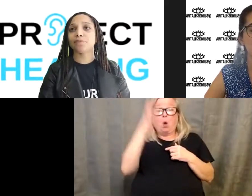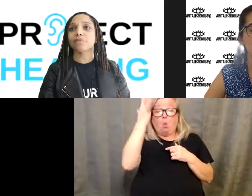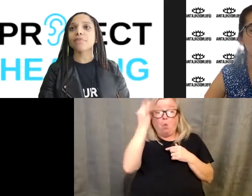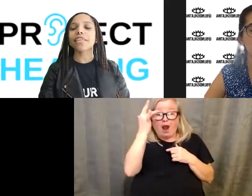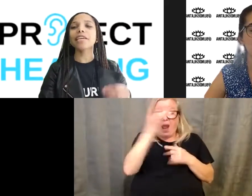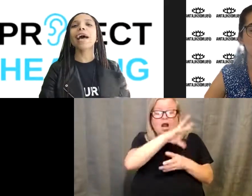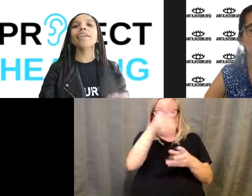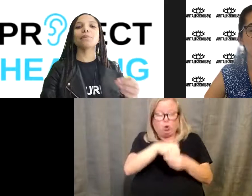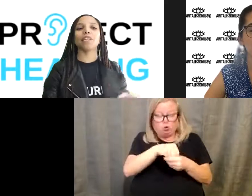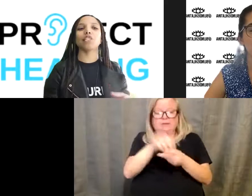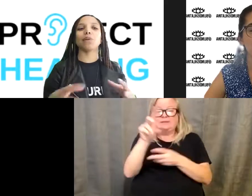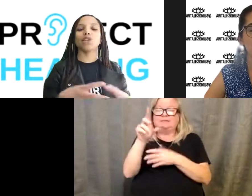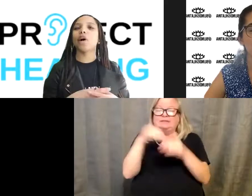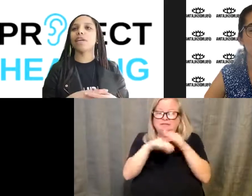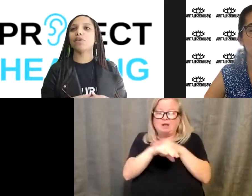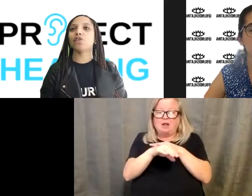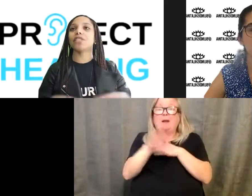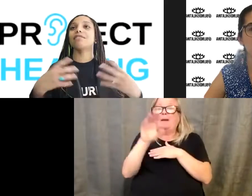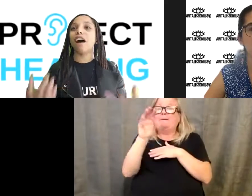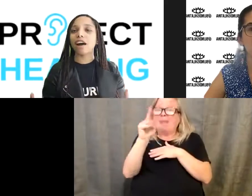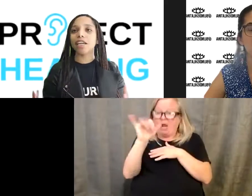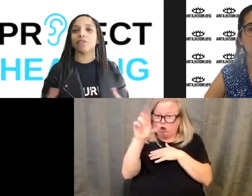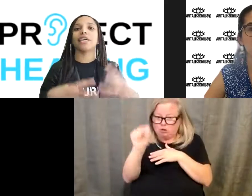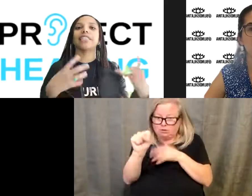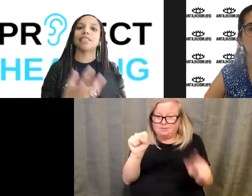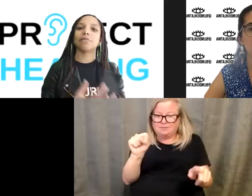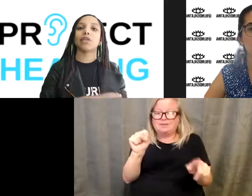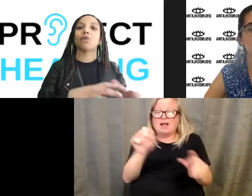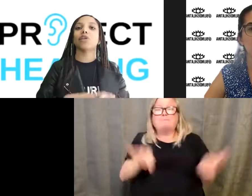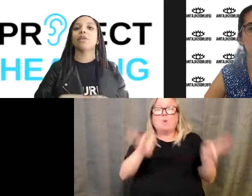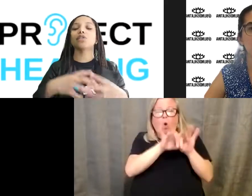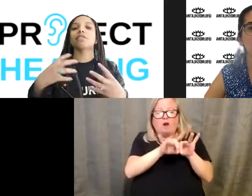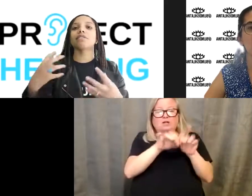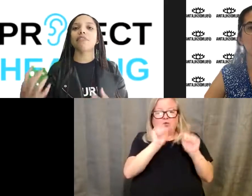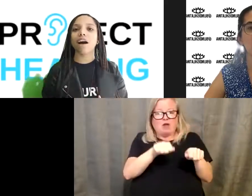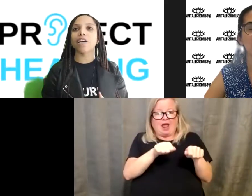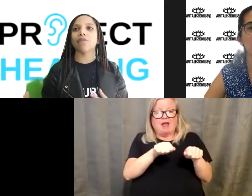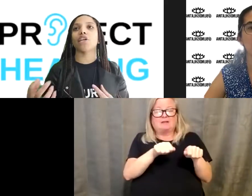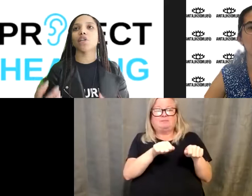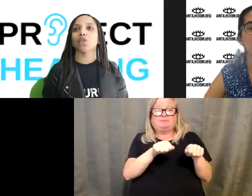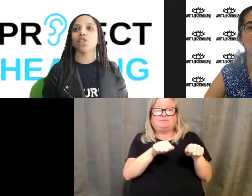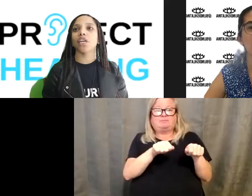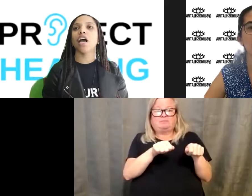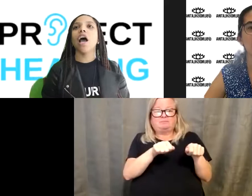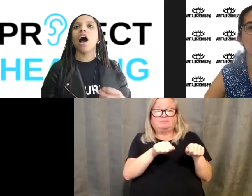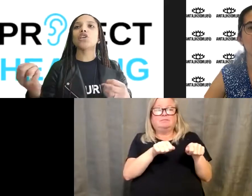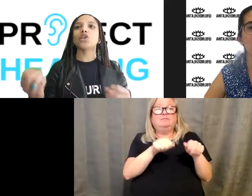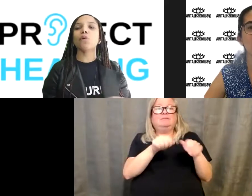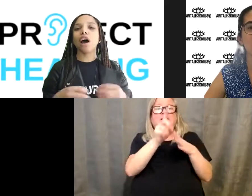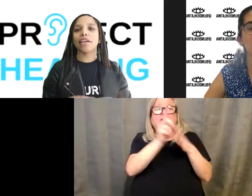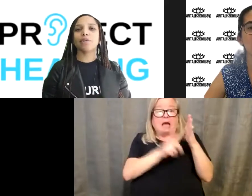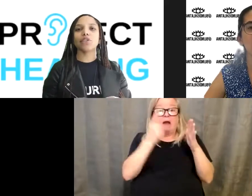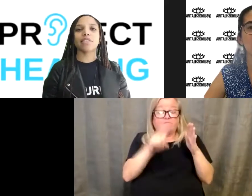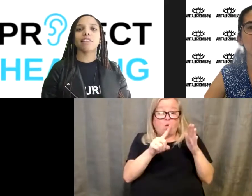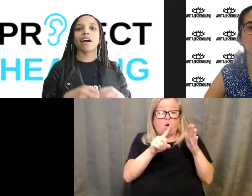matter? It matters because when you are able to design for accessibility, when you are able to design for inclusion, you